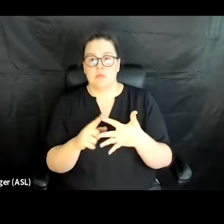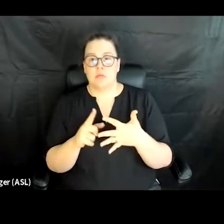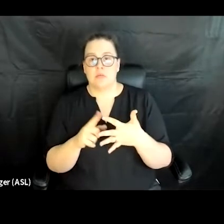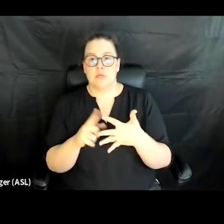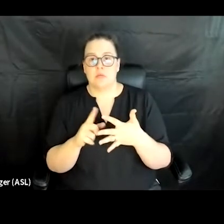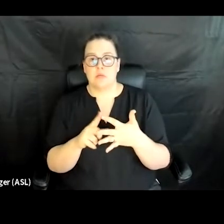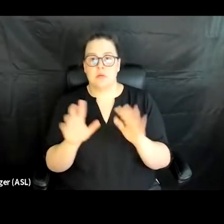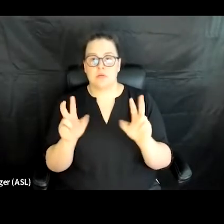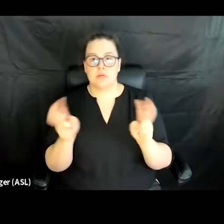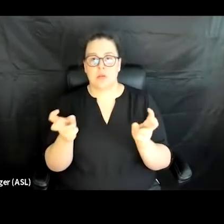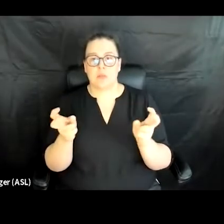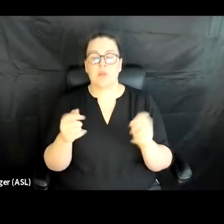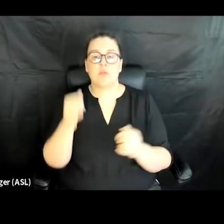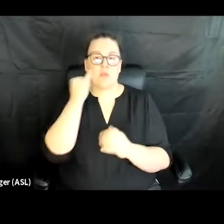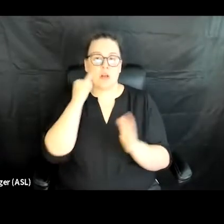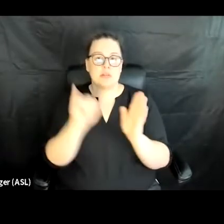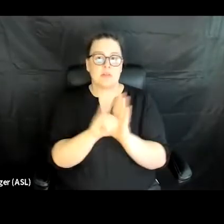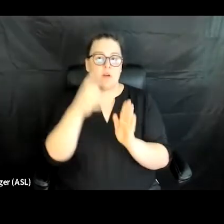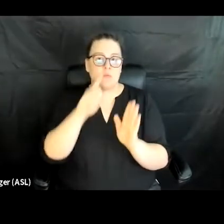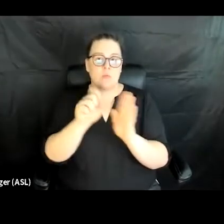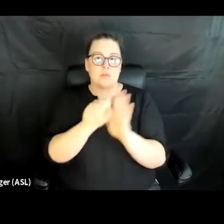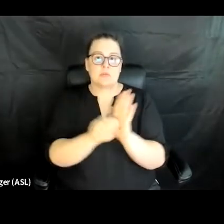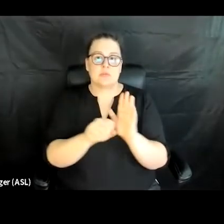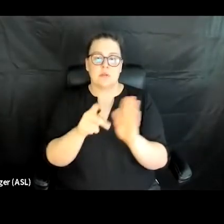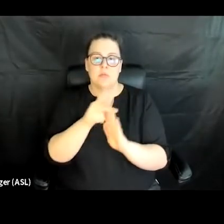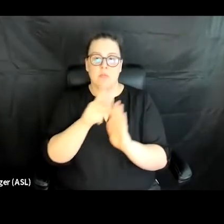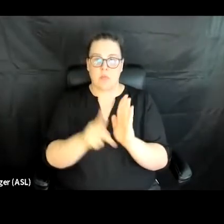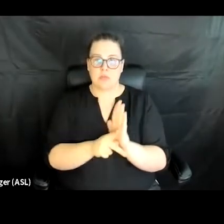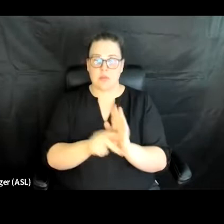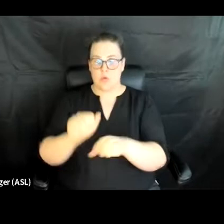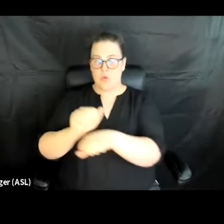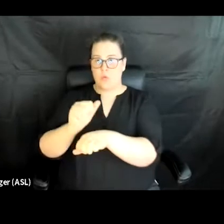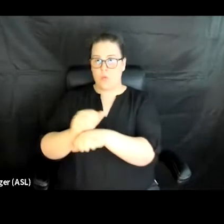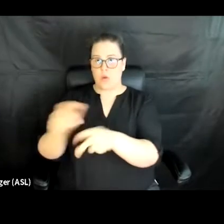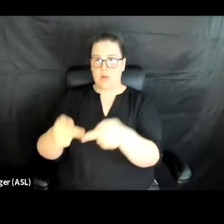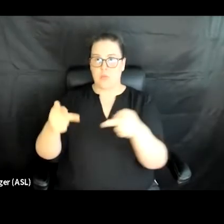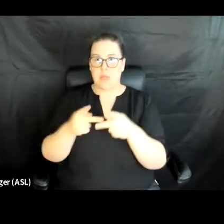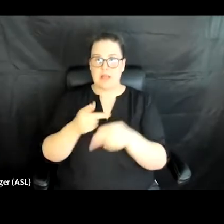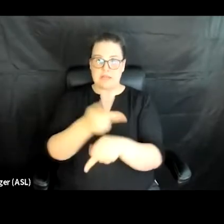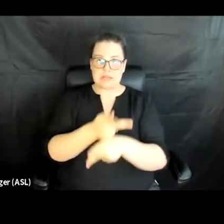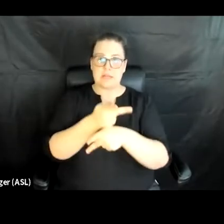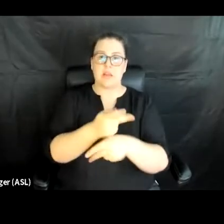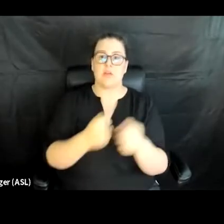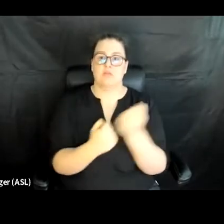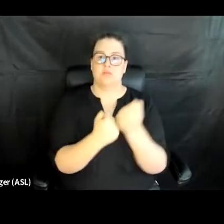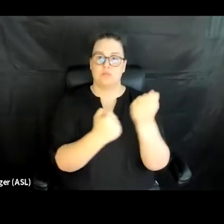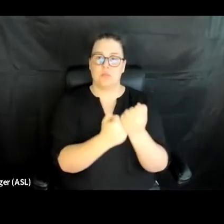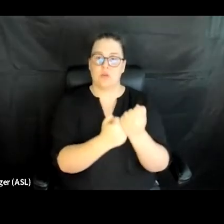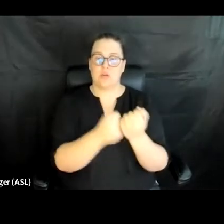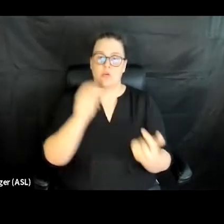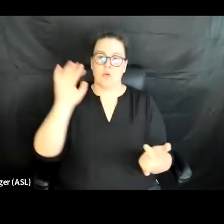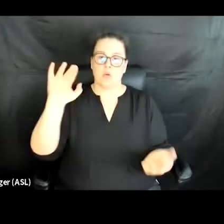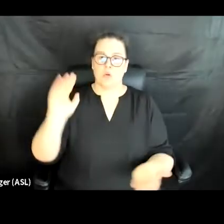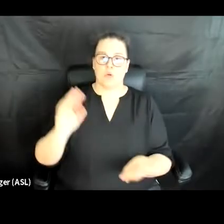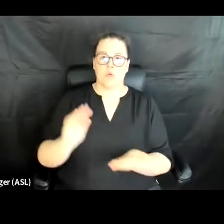identified for state policy is workplace care and supports and reducing